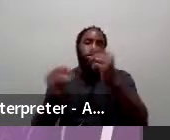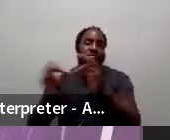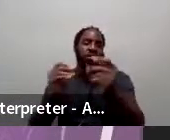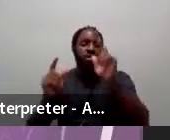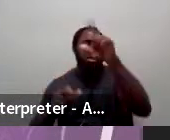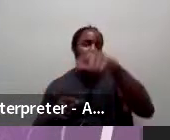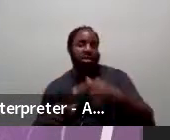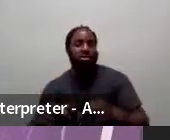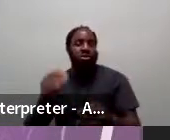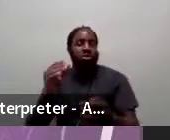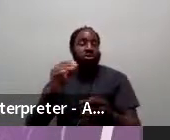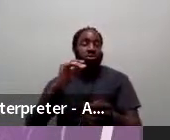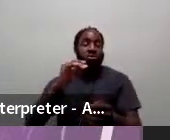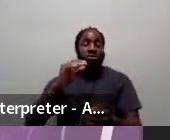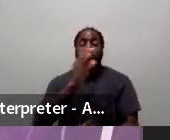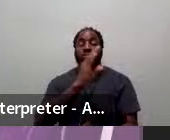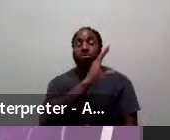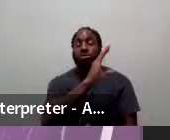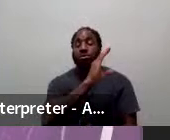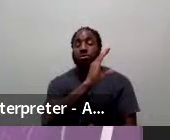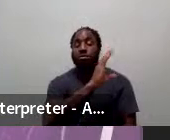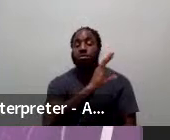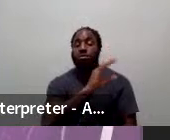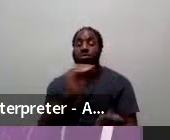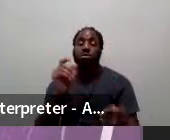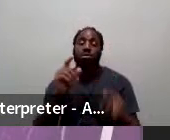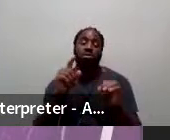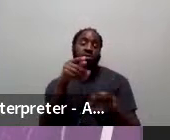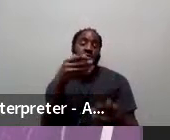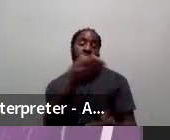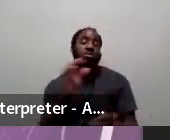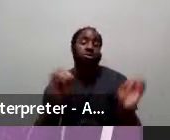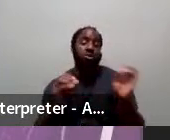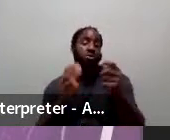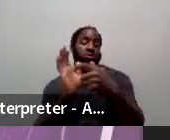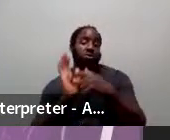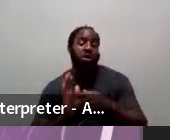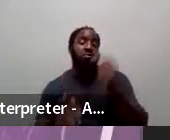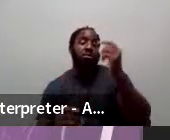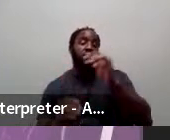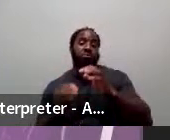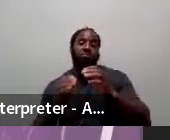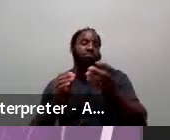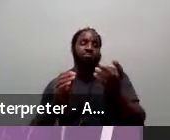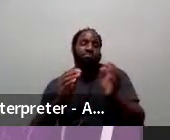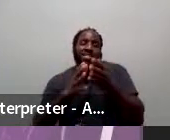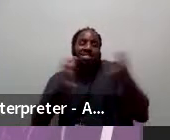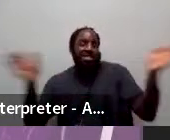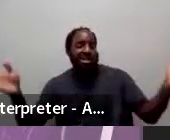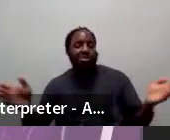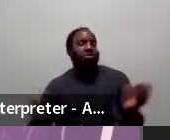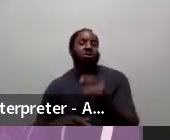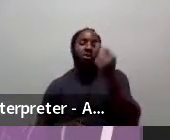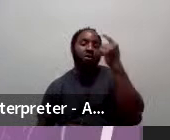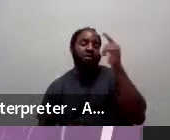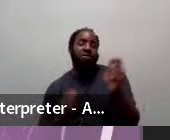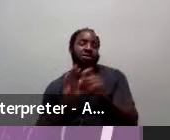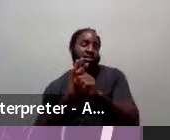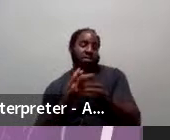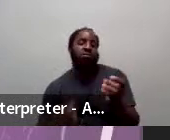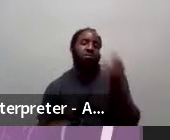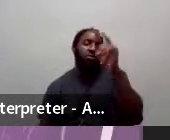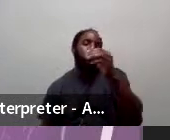stage, there is no requirement across the board. For instance, for